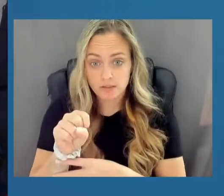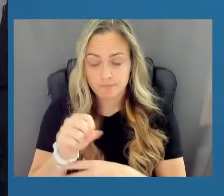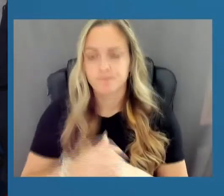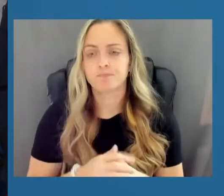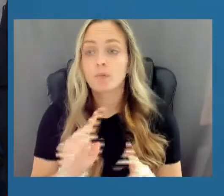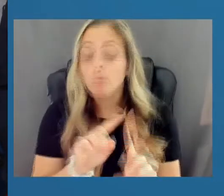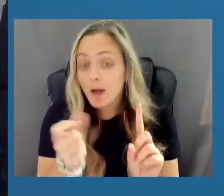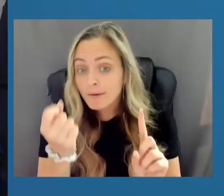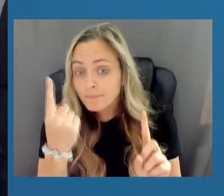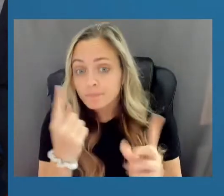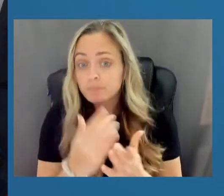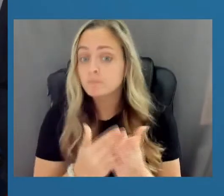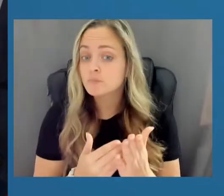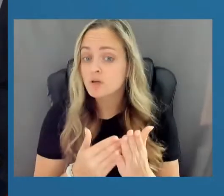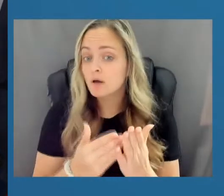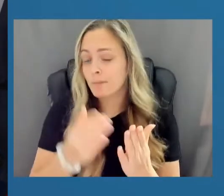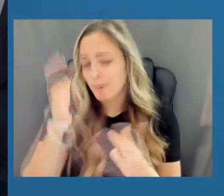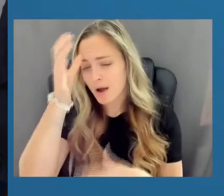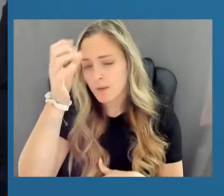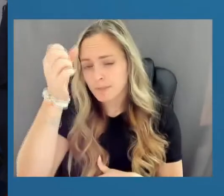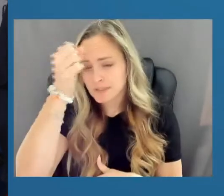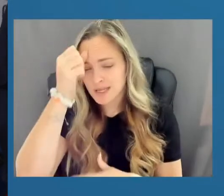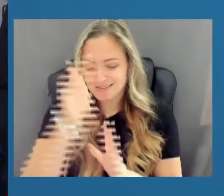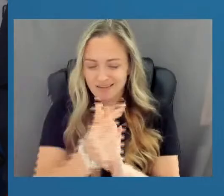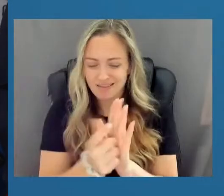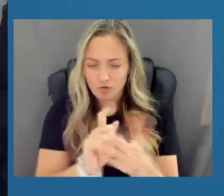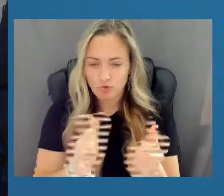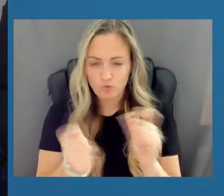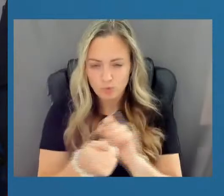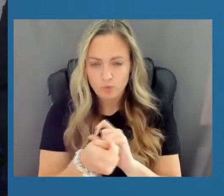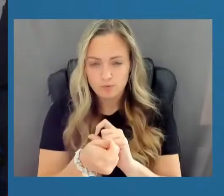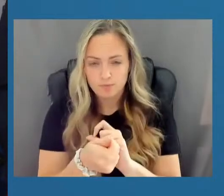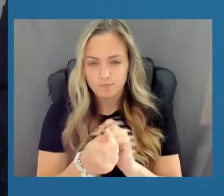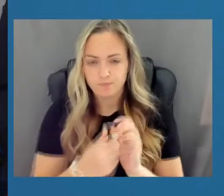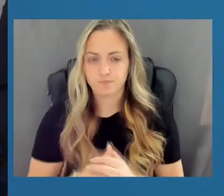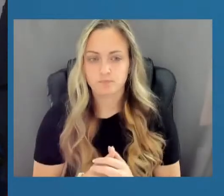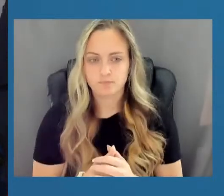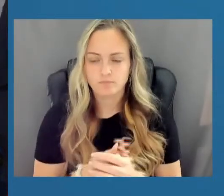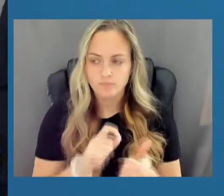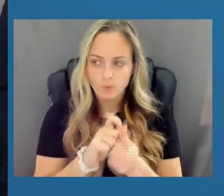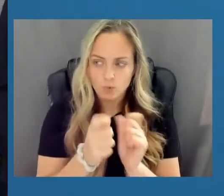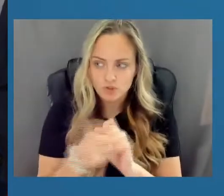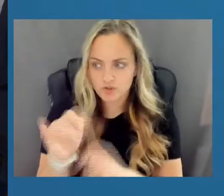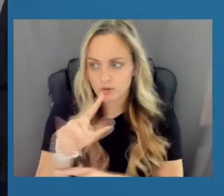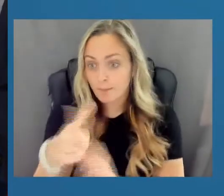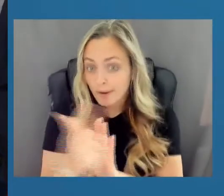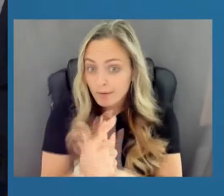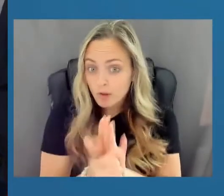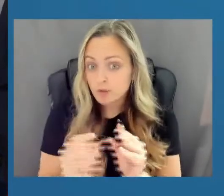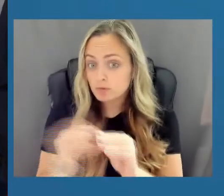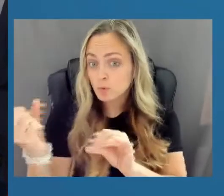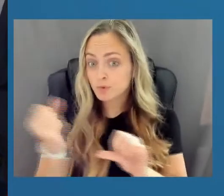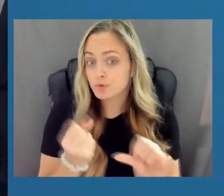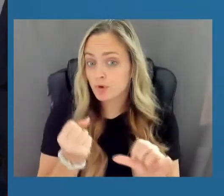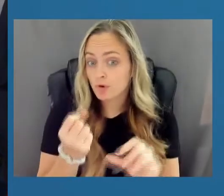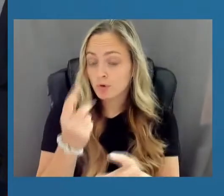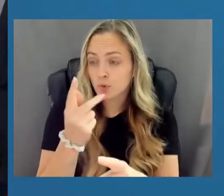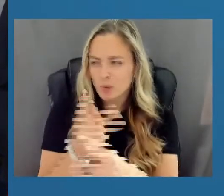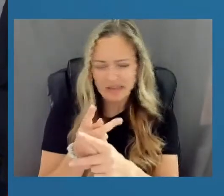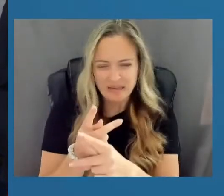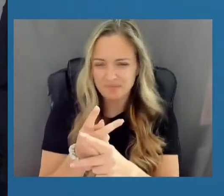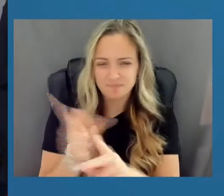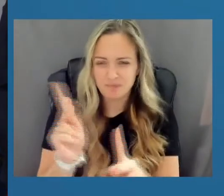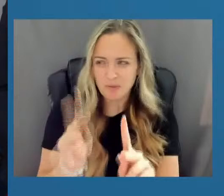we made some common sense legal reforms. We changed the bail laws to make them stronger, to keep repeat offenders off the